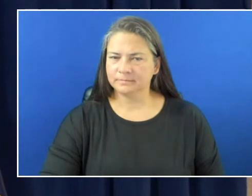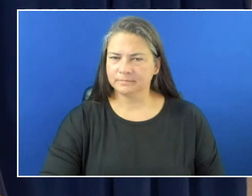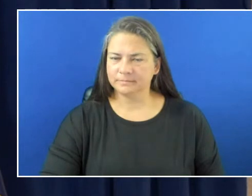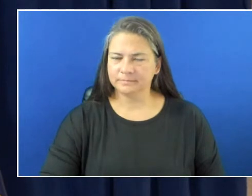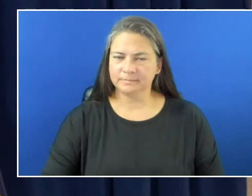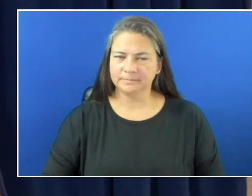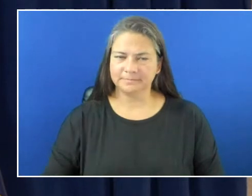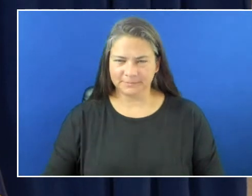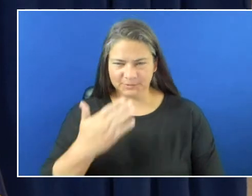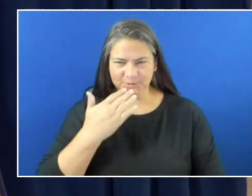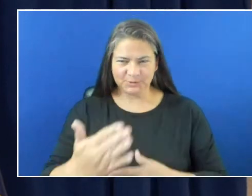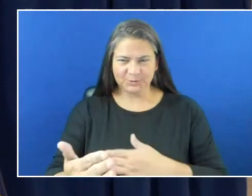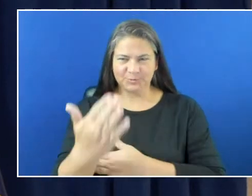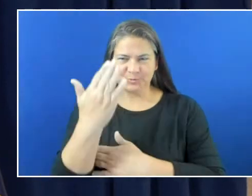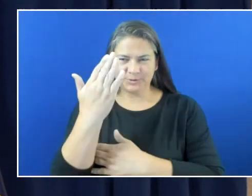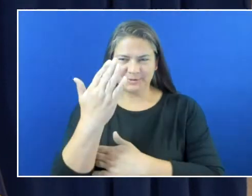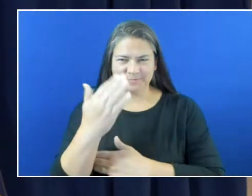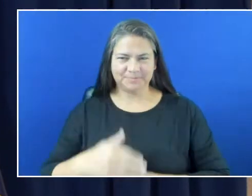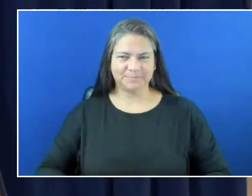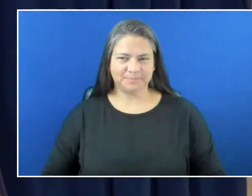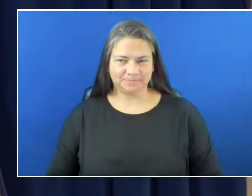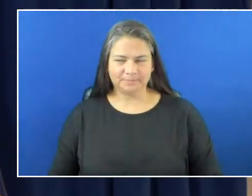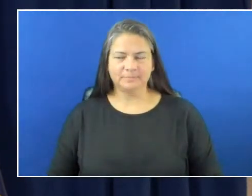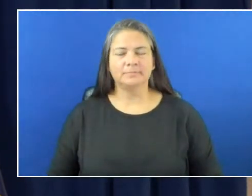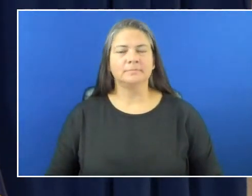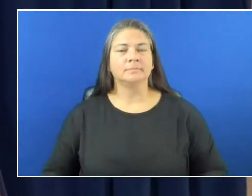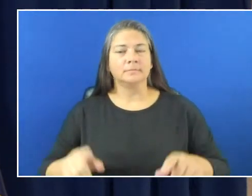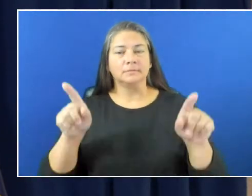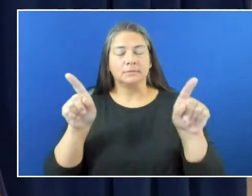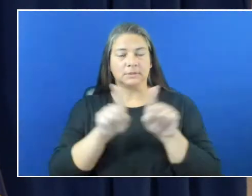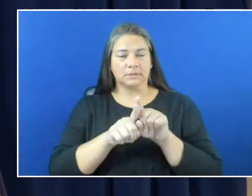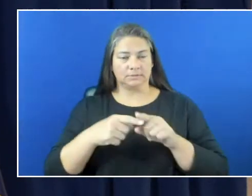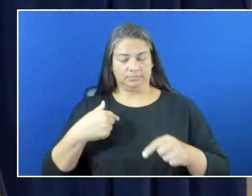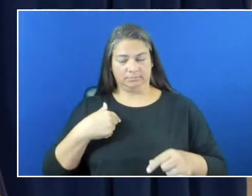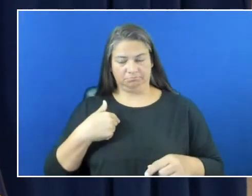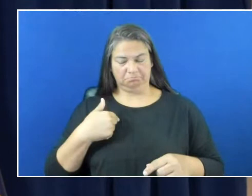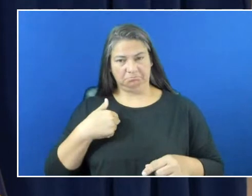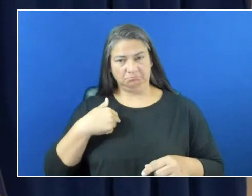Good morning. As governor, as attorney general,